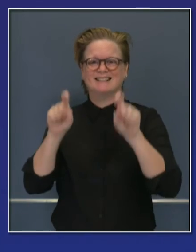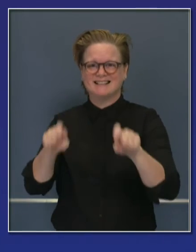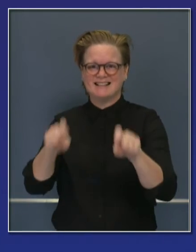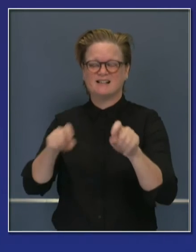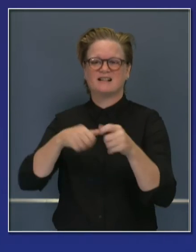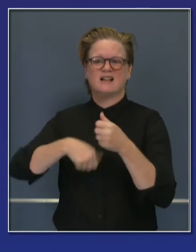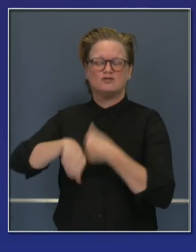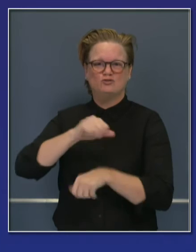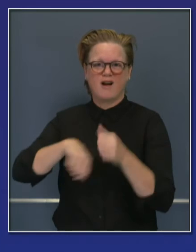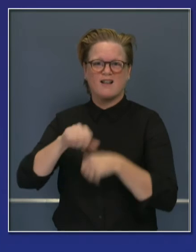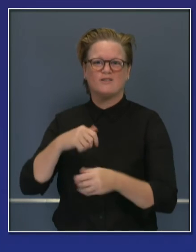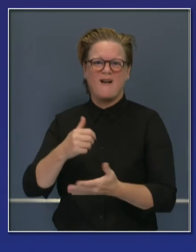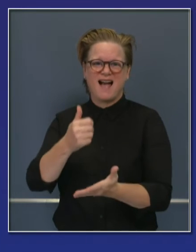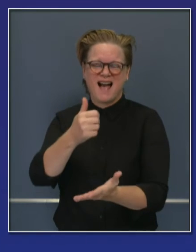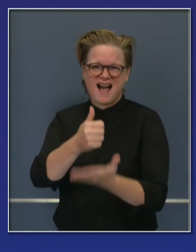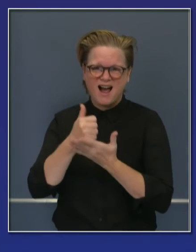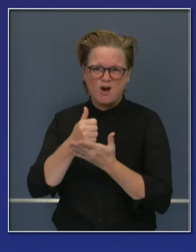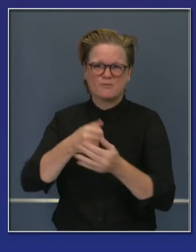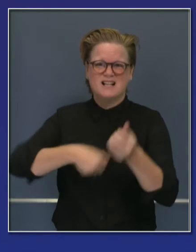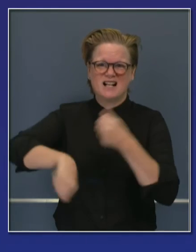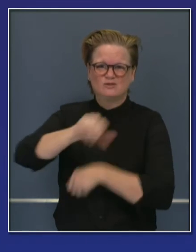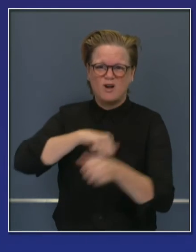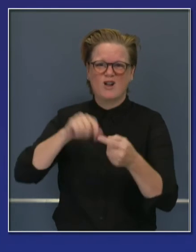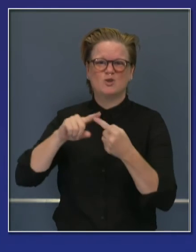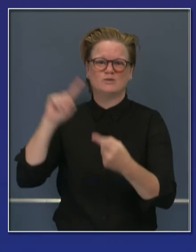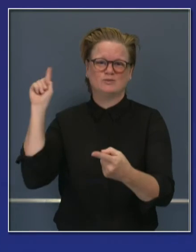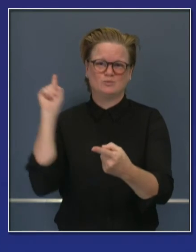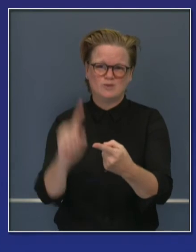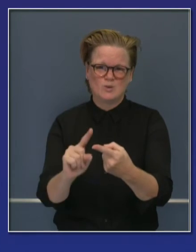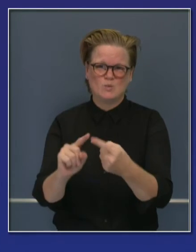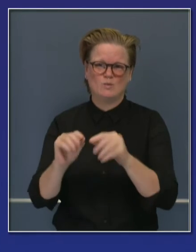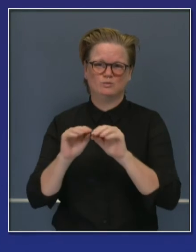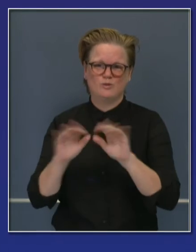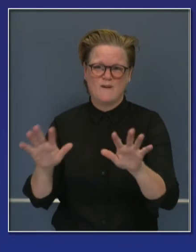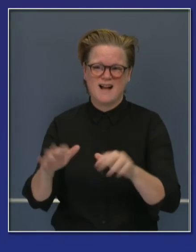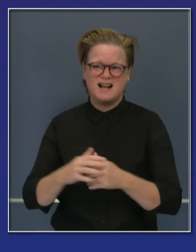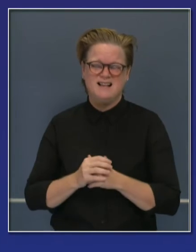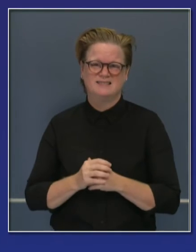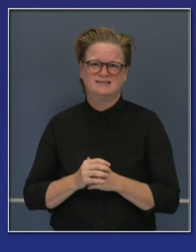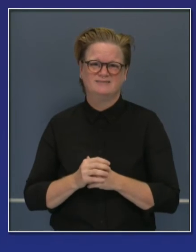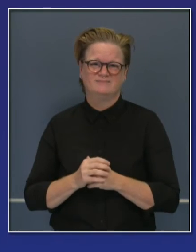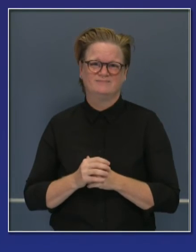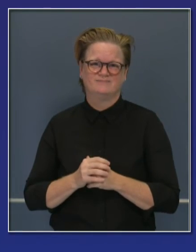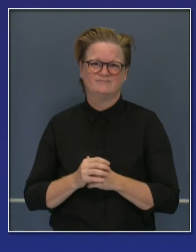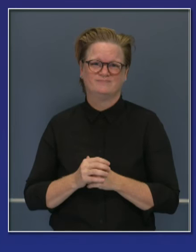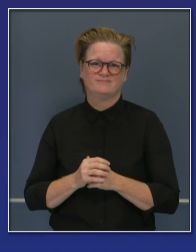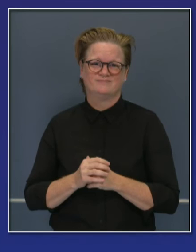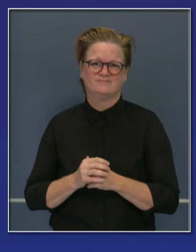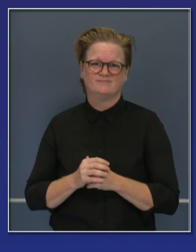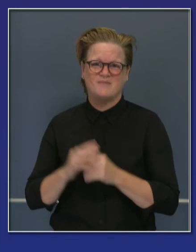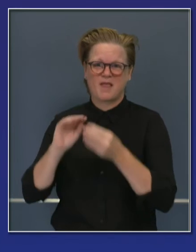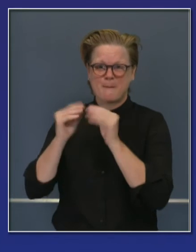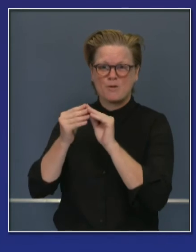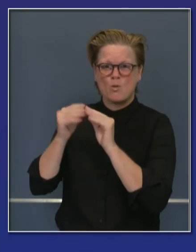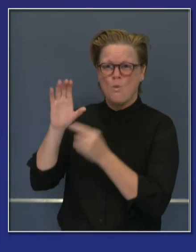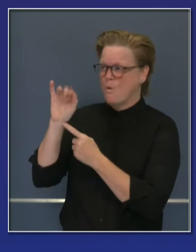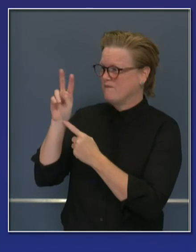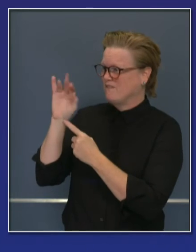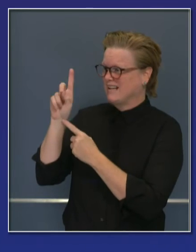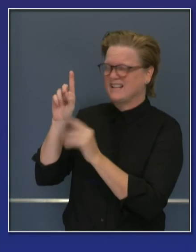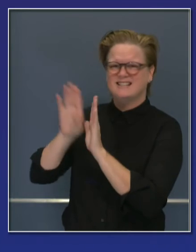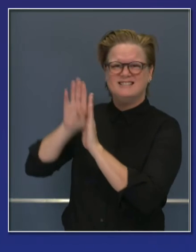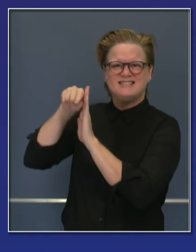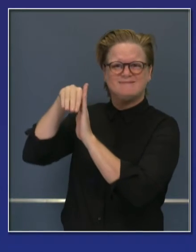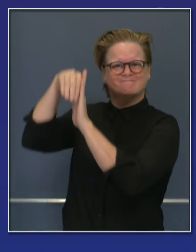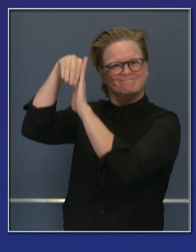our communities getting the vaccine. Next slide. So the clearest guidance is celebrate with your own